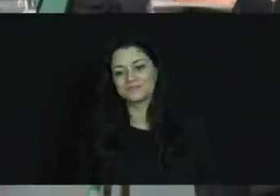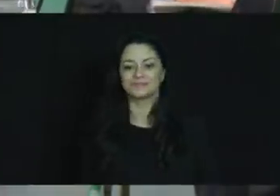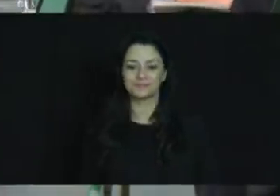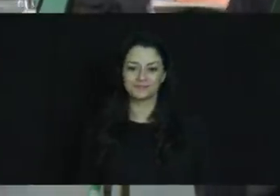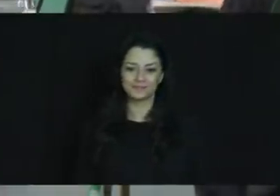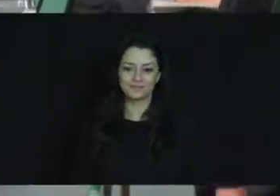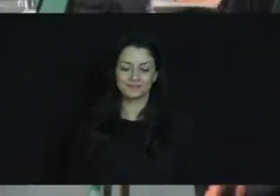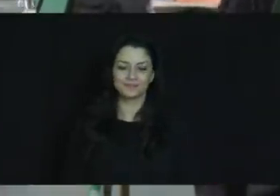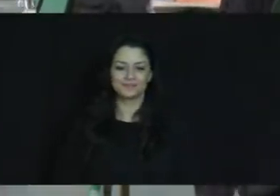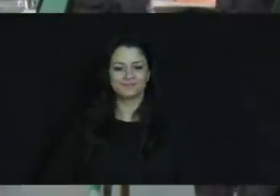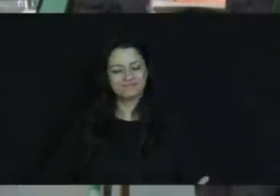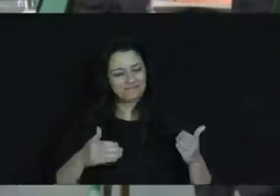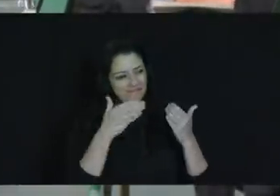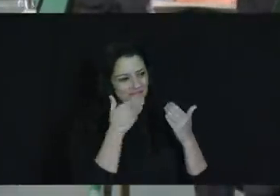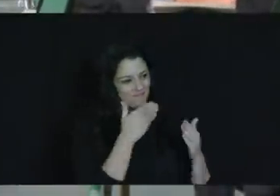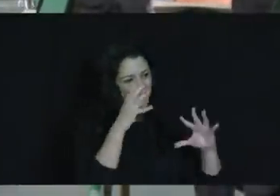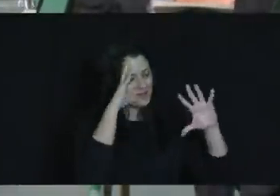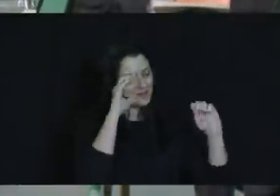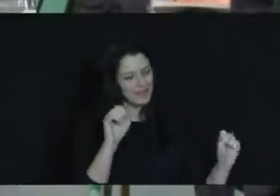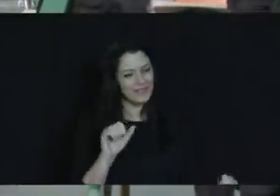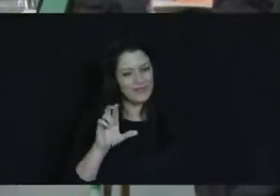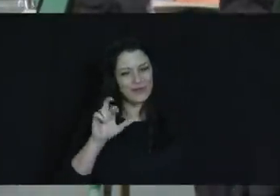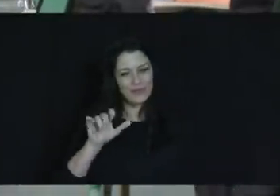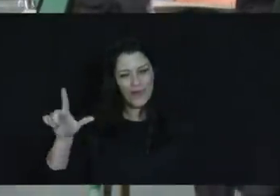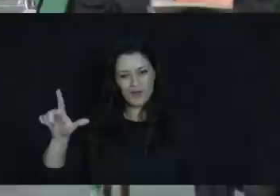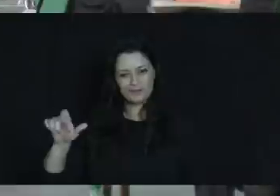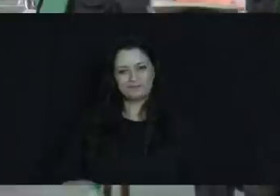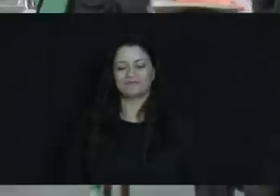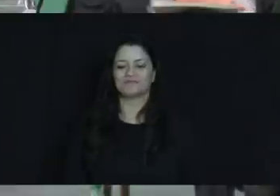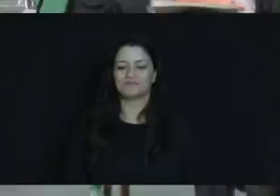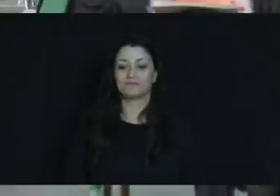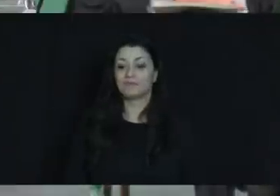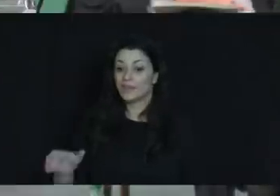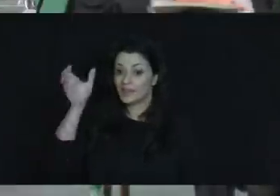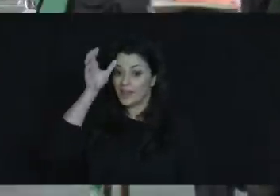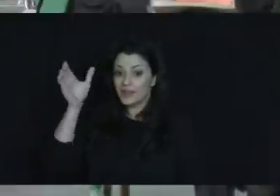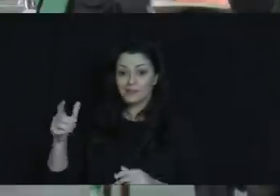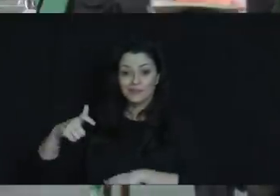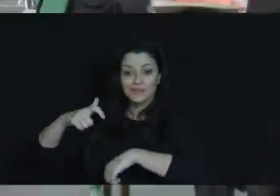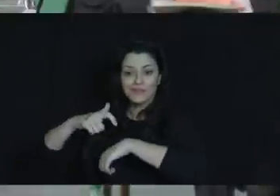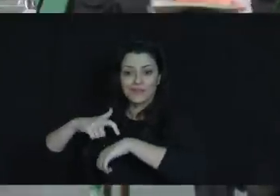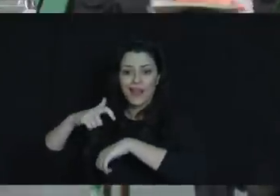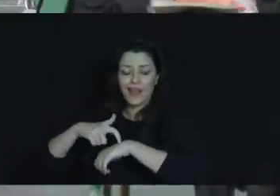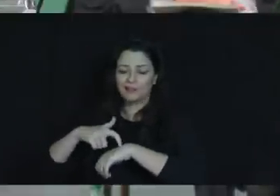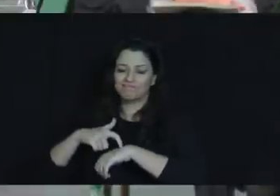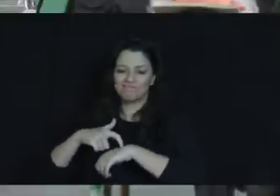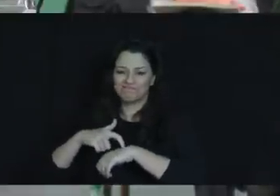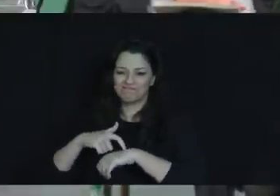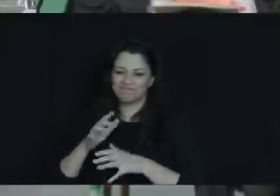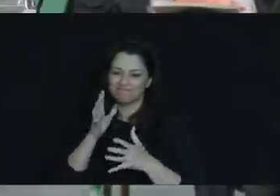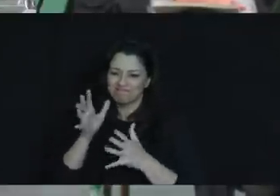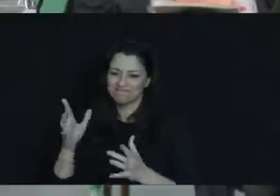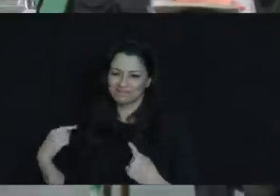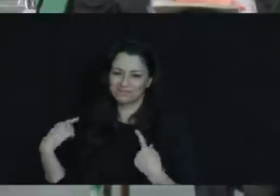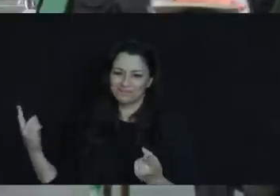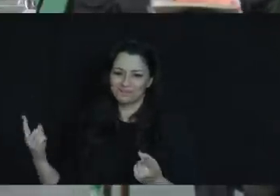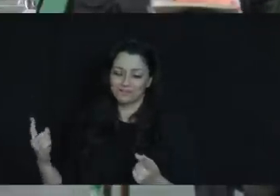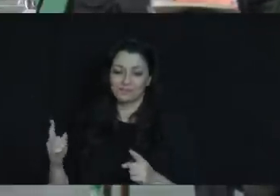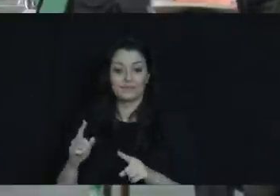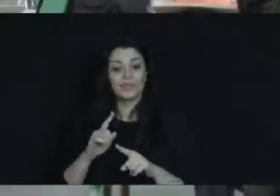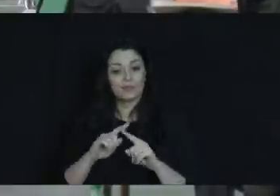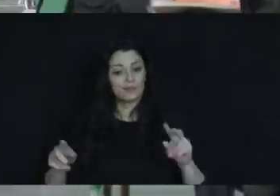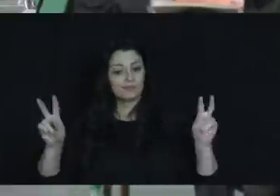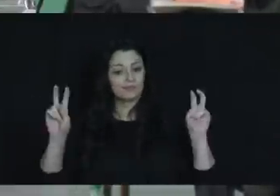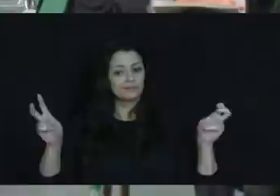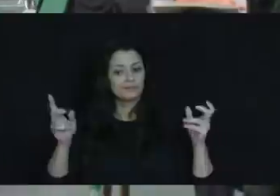Thank you, President Corral. I never liked the concept of time, but as the saying goes, time is of the